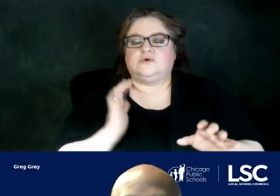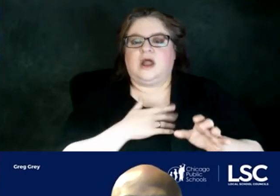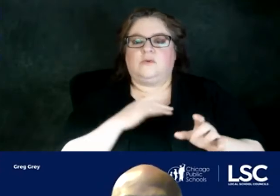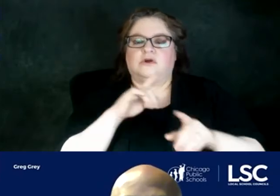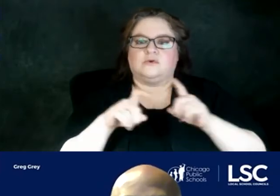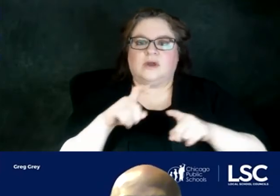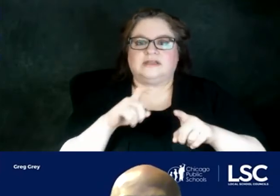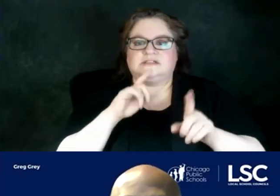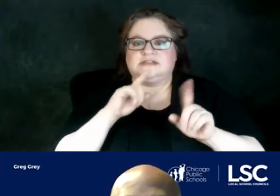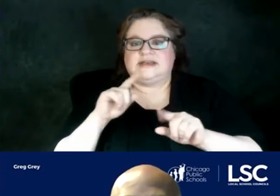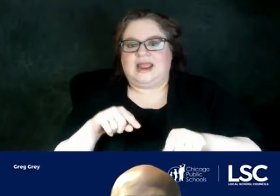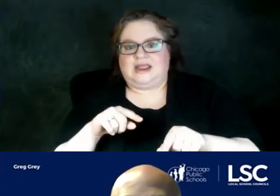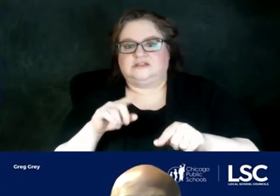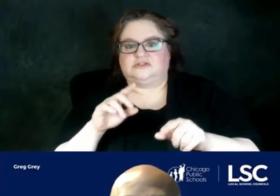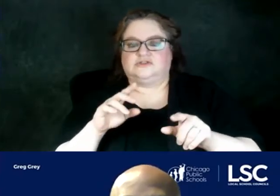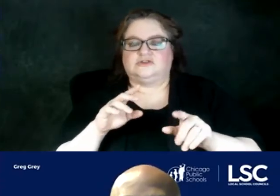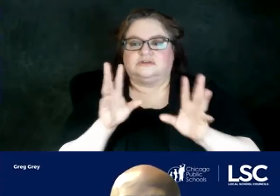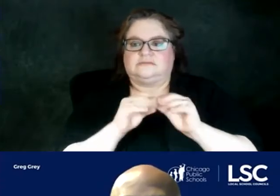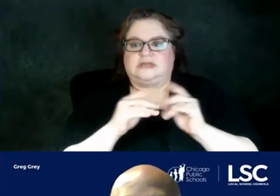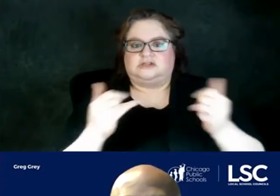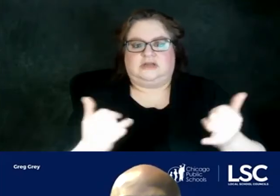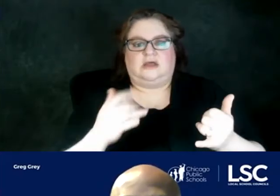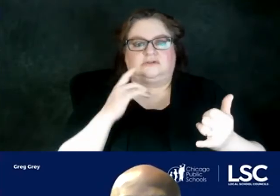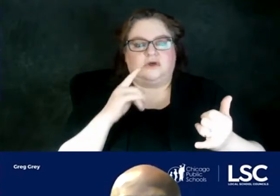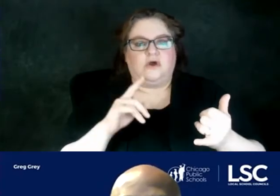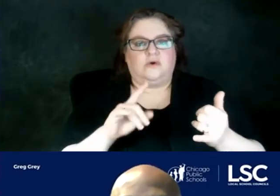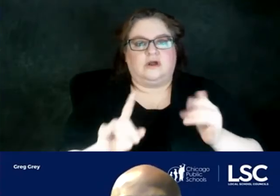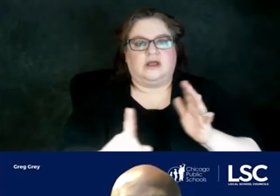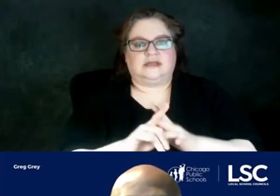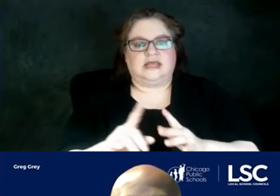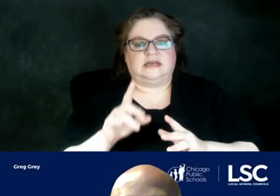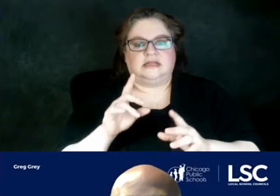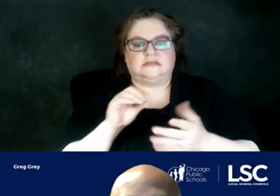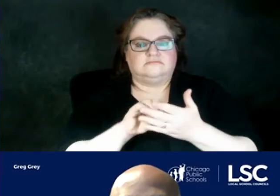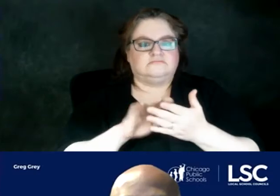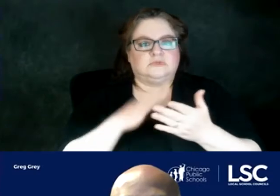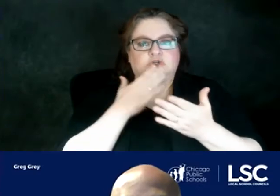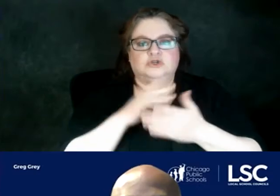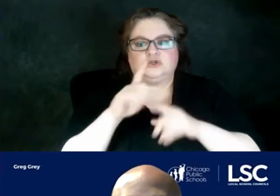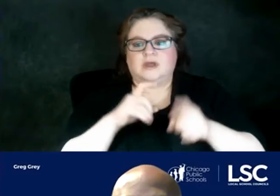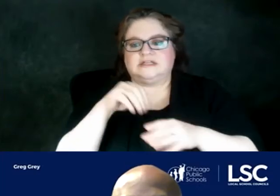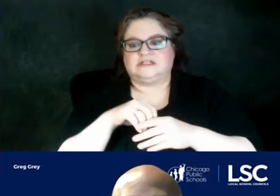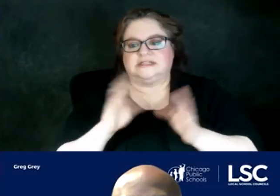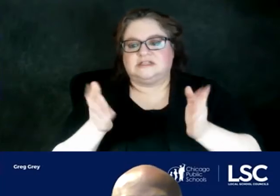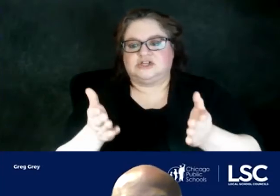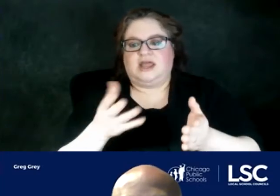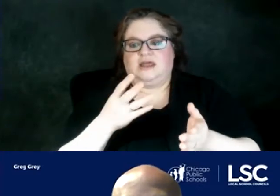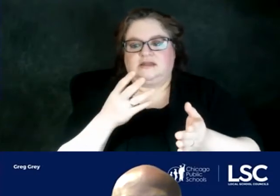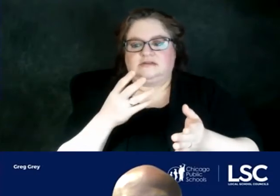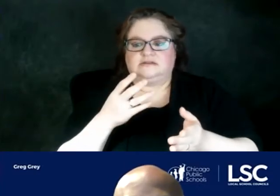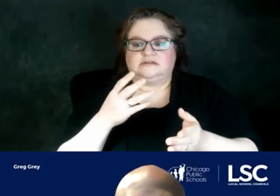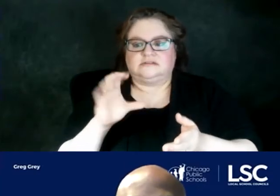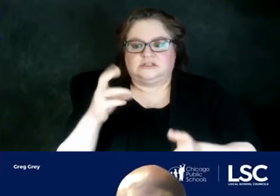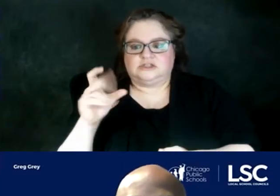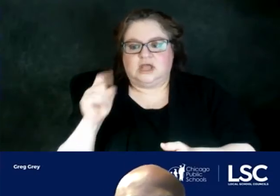question answer session right now. So attendees put some really good questions in the chat, and we're going to